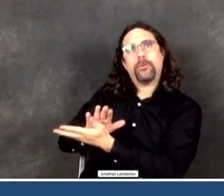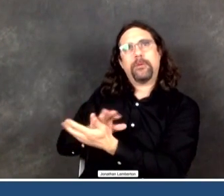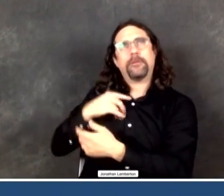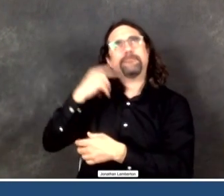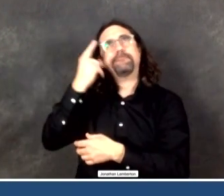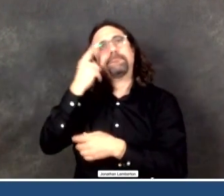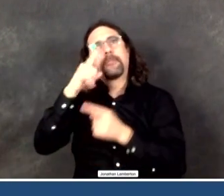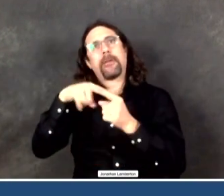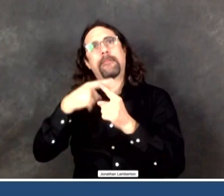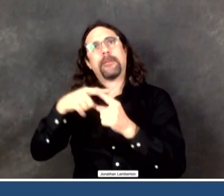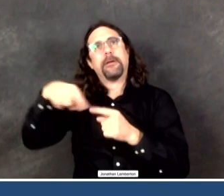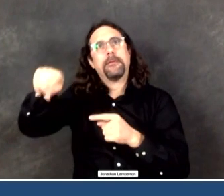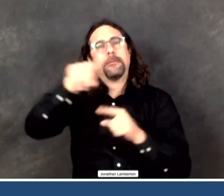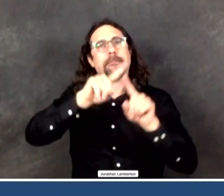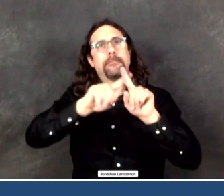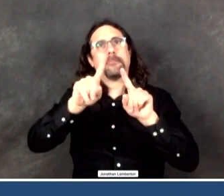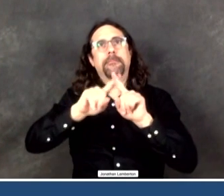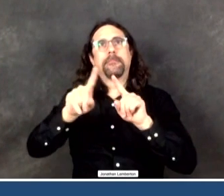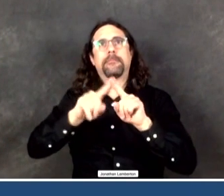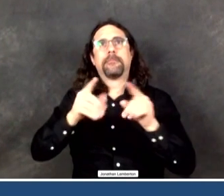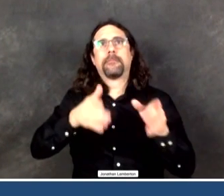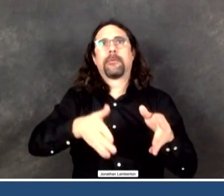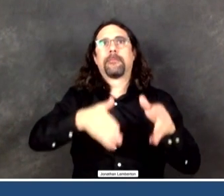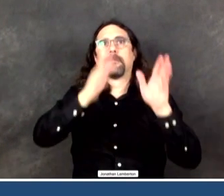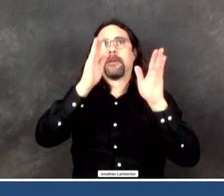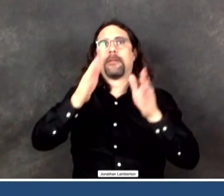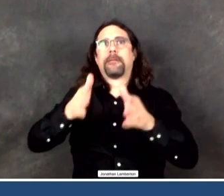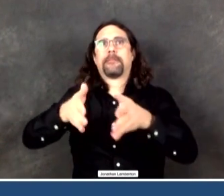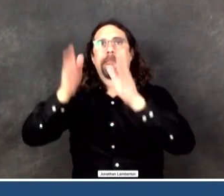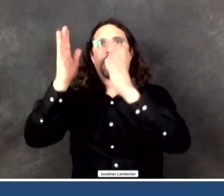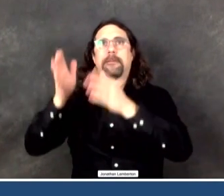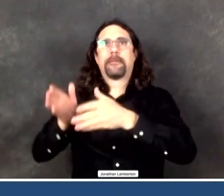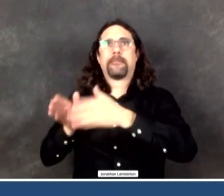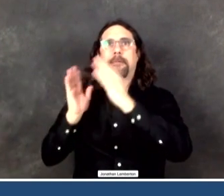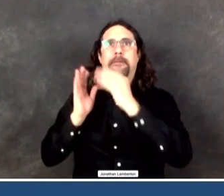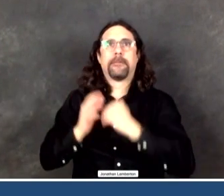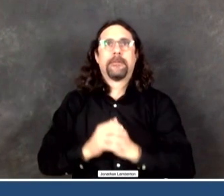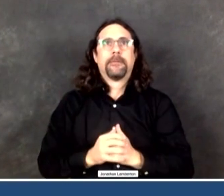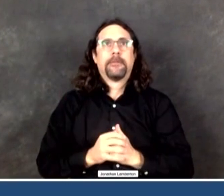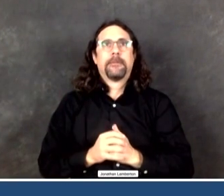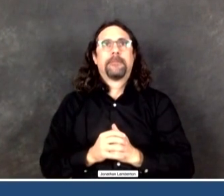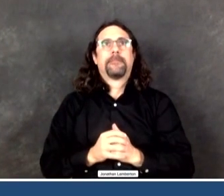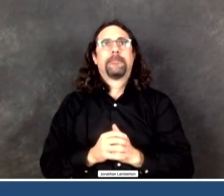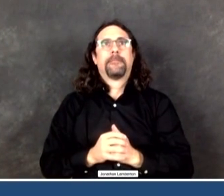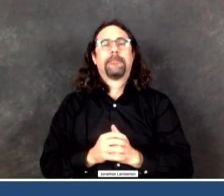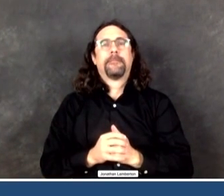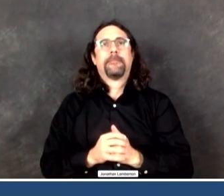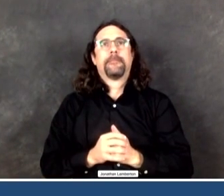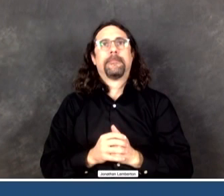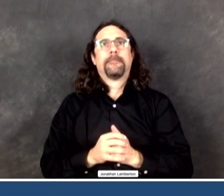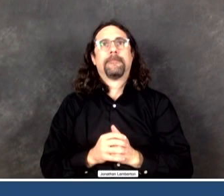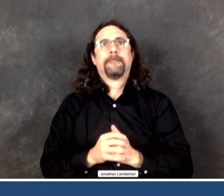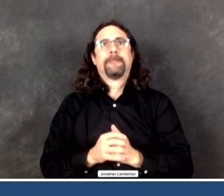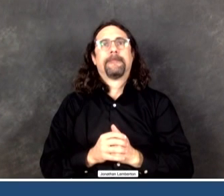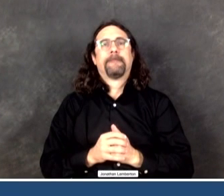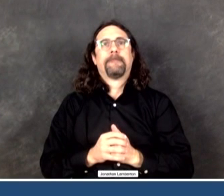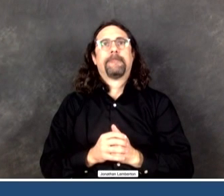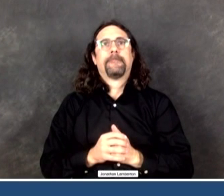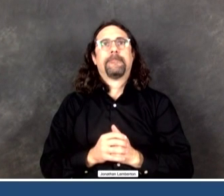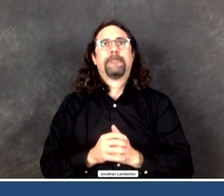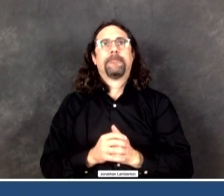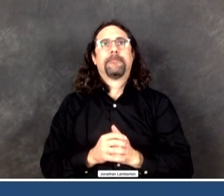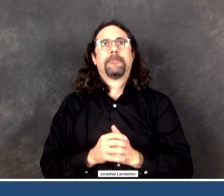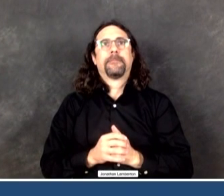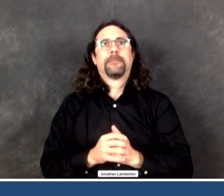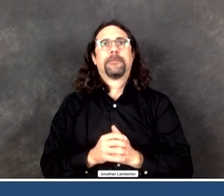which would have to start in just a matter of weeks, would be appropriate given the challenge we face, given the timeline we're